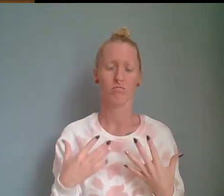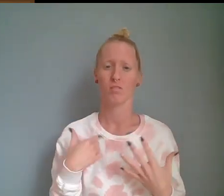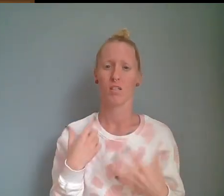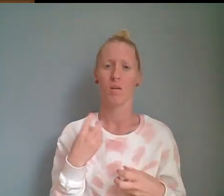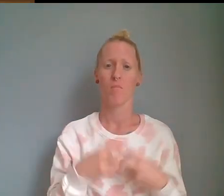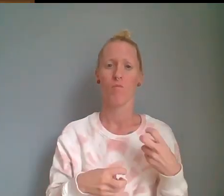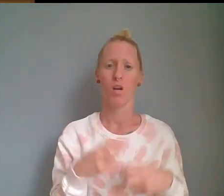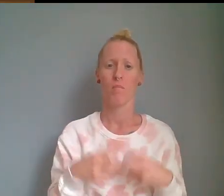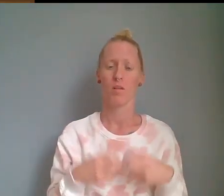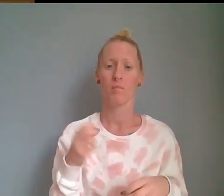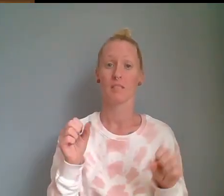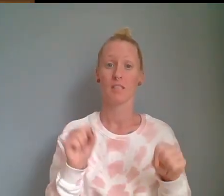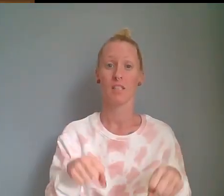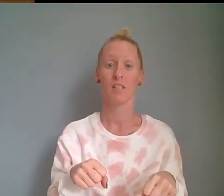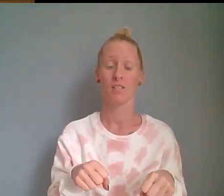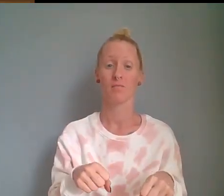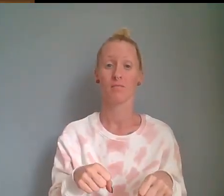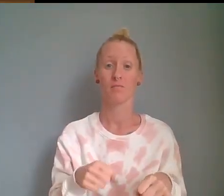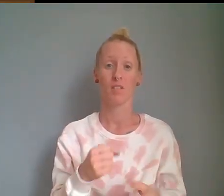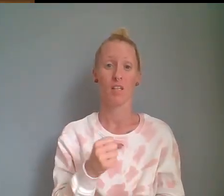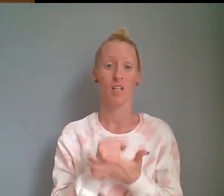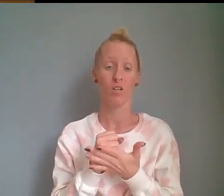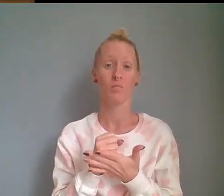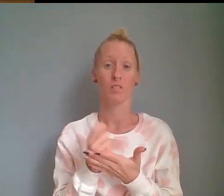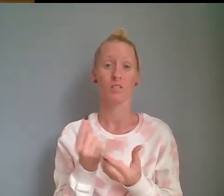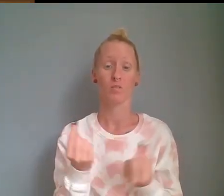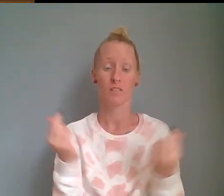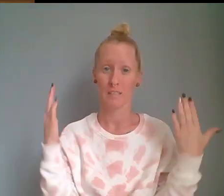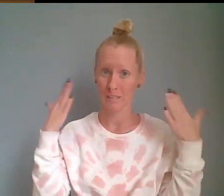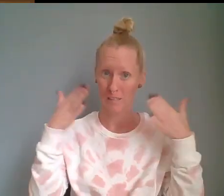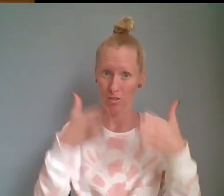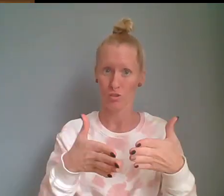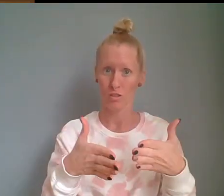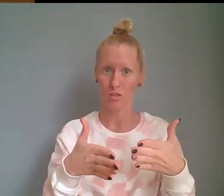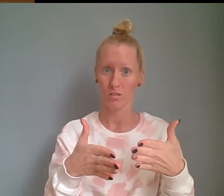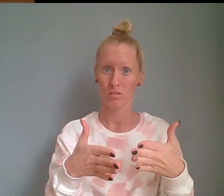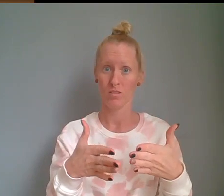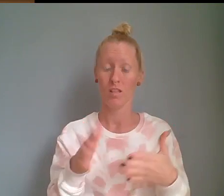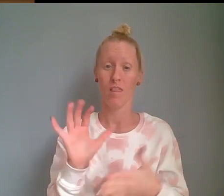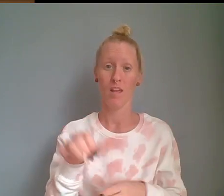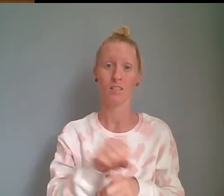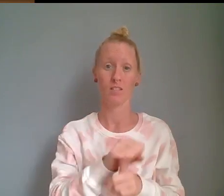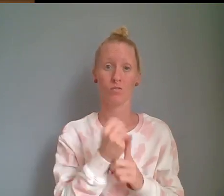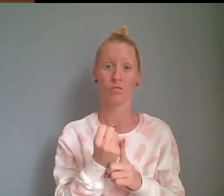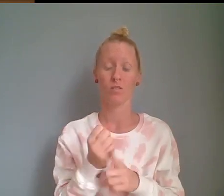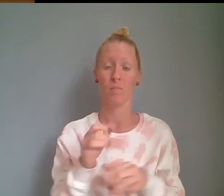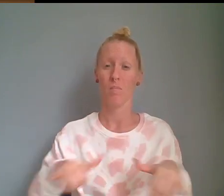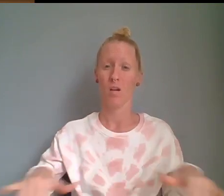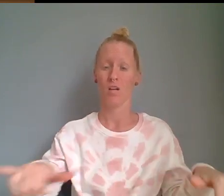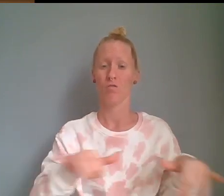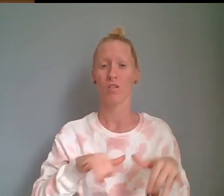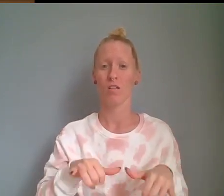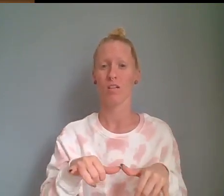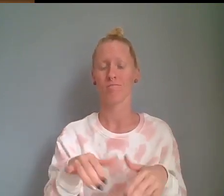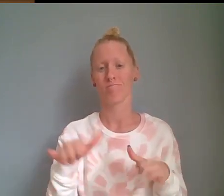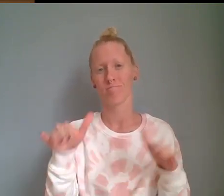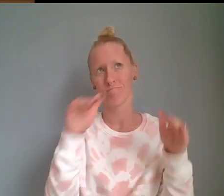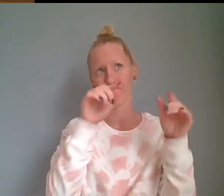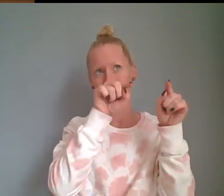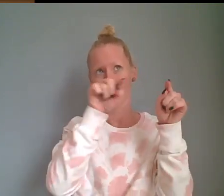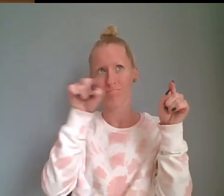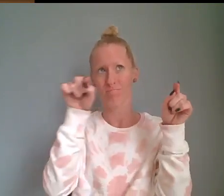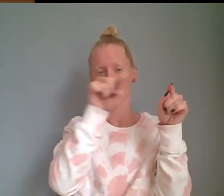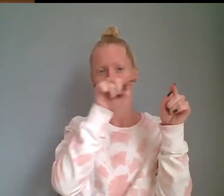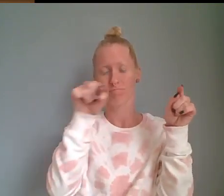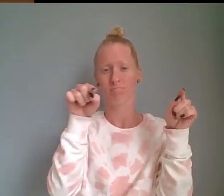problems that can be helped and do need attention. And it is the case that much more moderate forms of depression